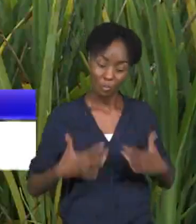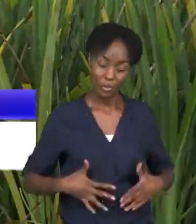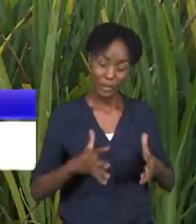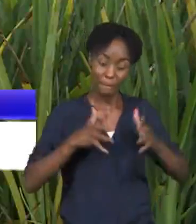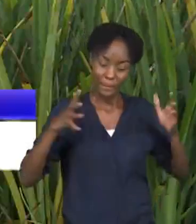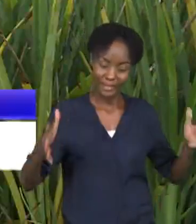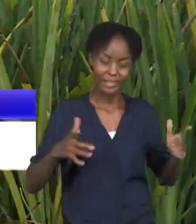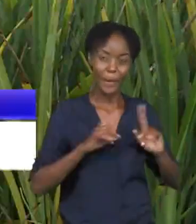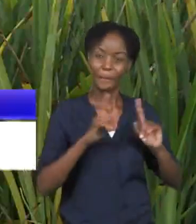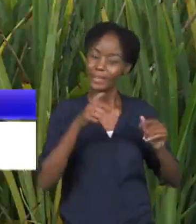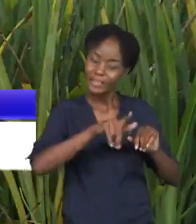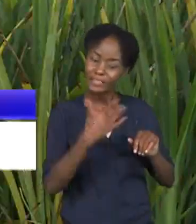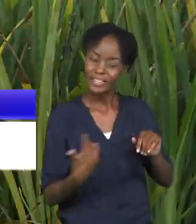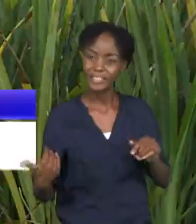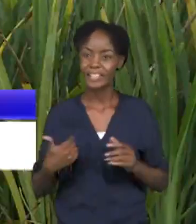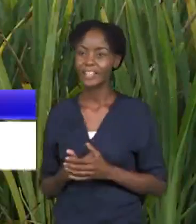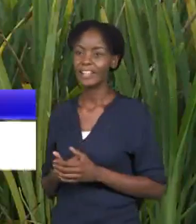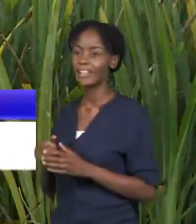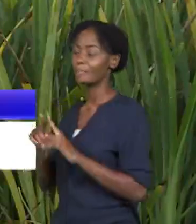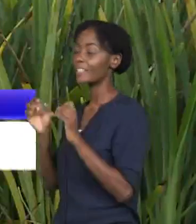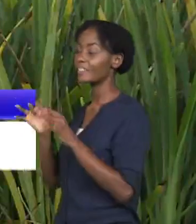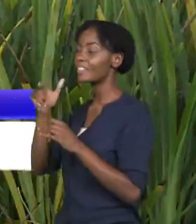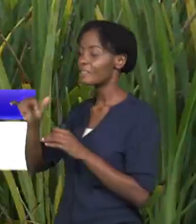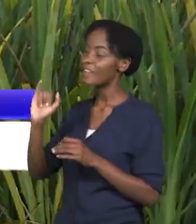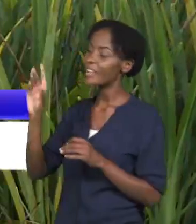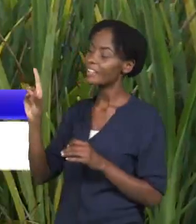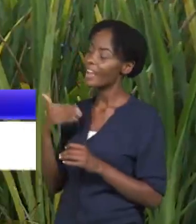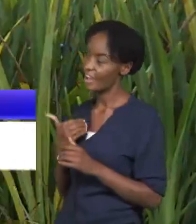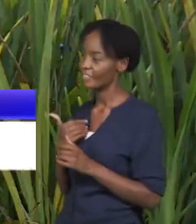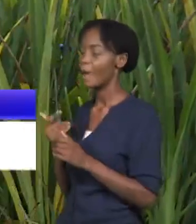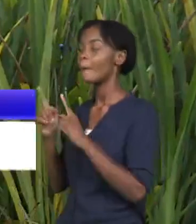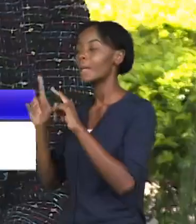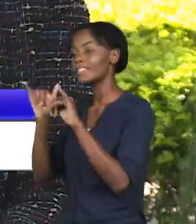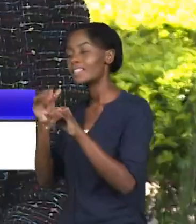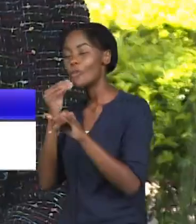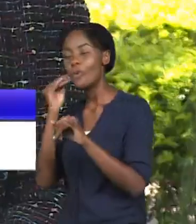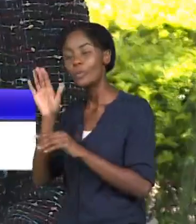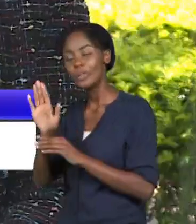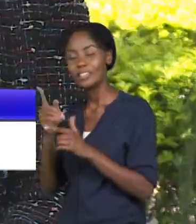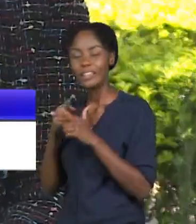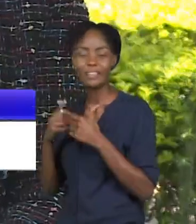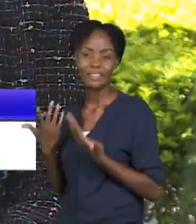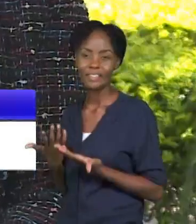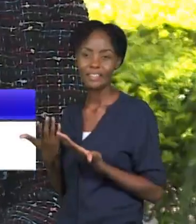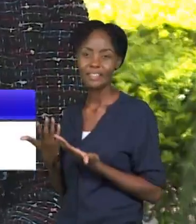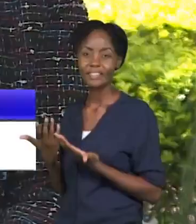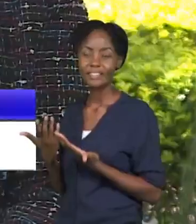if I think they do have ID cards, if they're living under your roof and you're still providing for them, maybe they are in uni, but they're